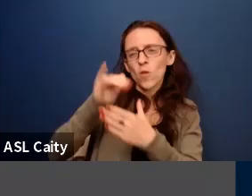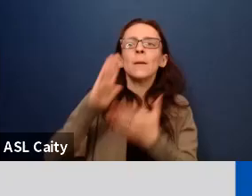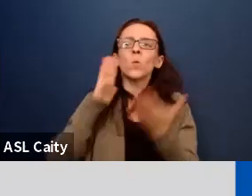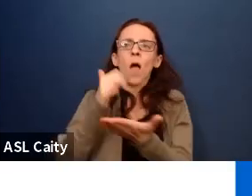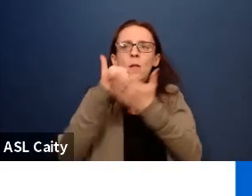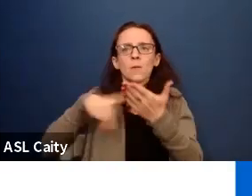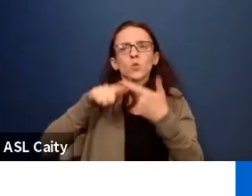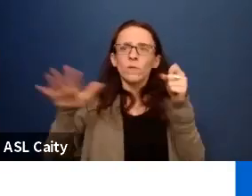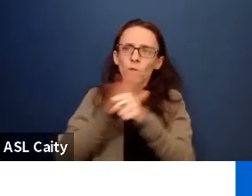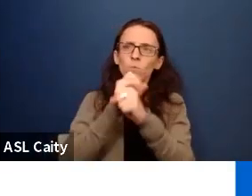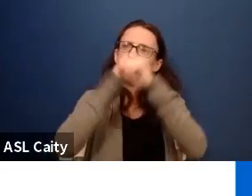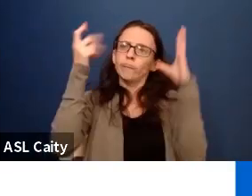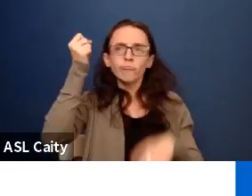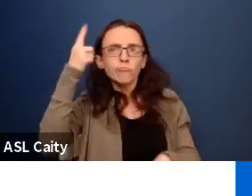conversation.